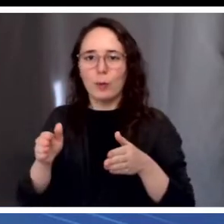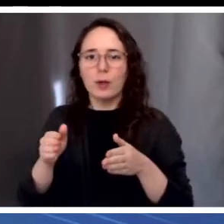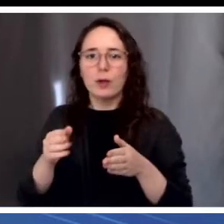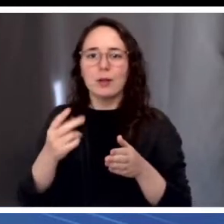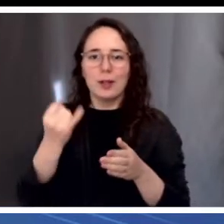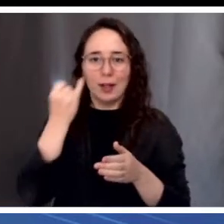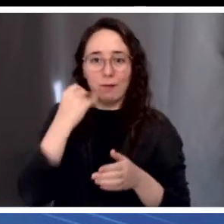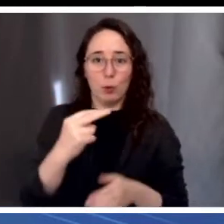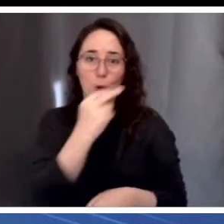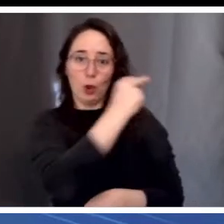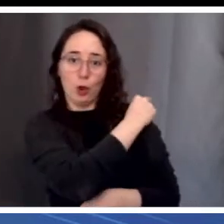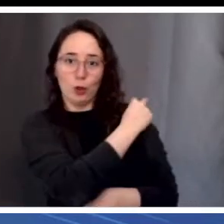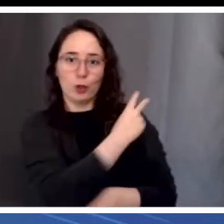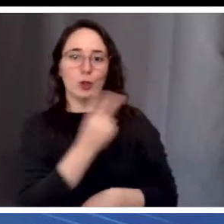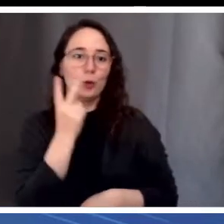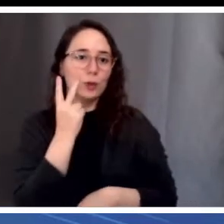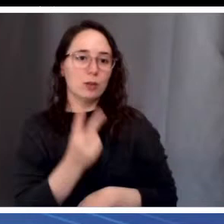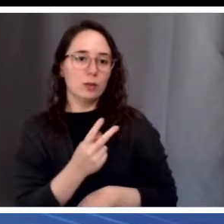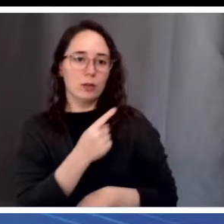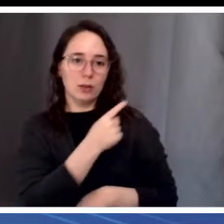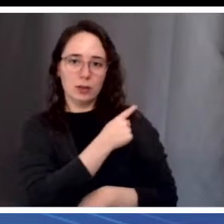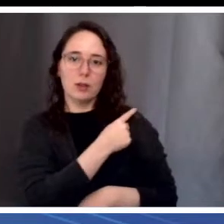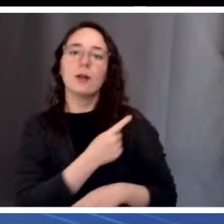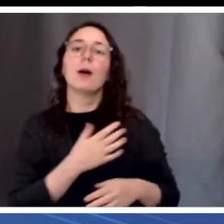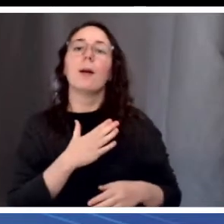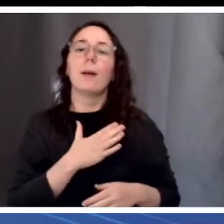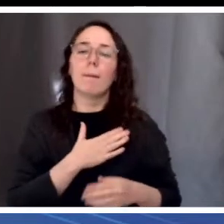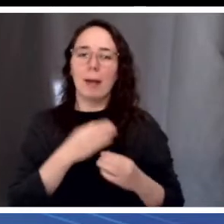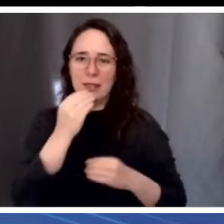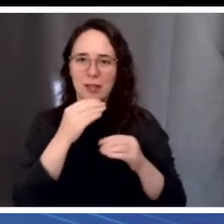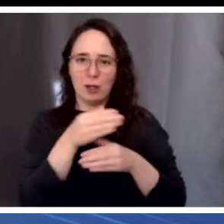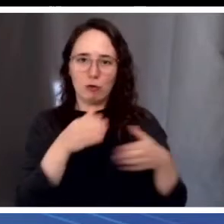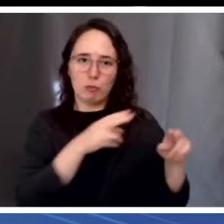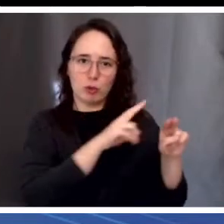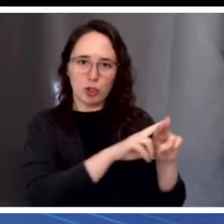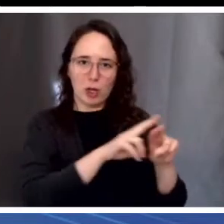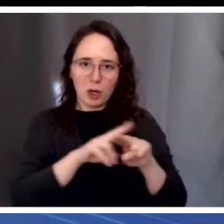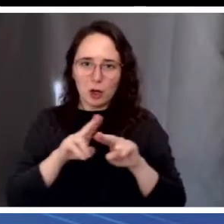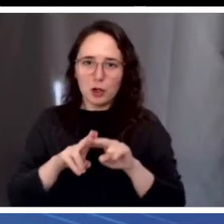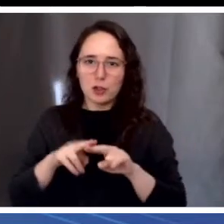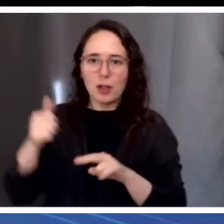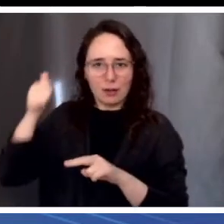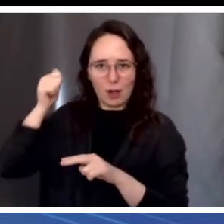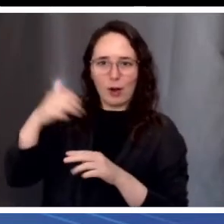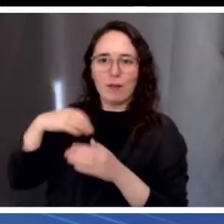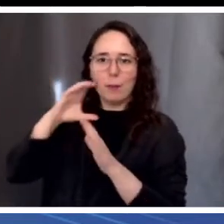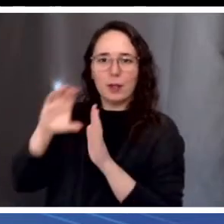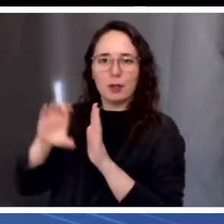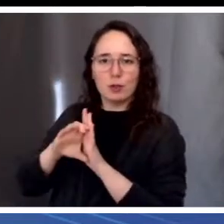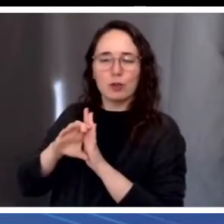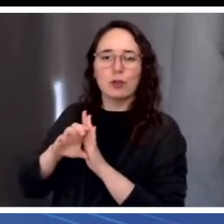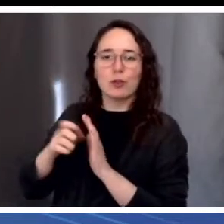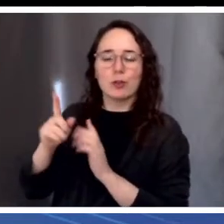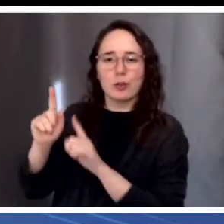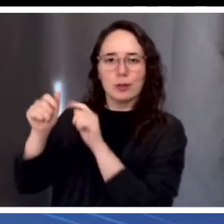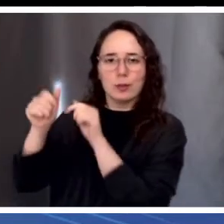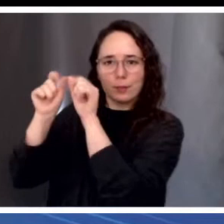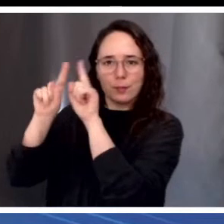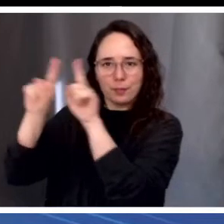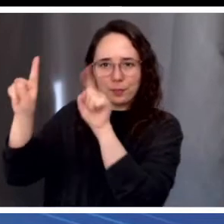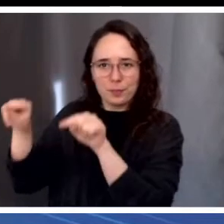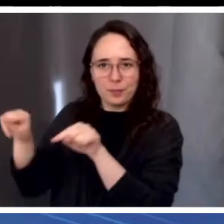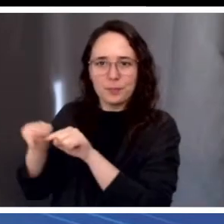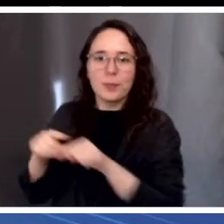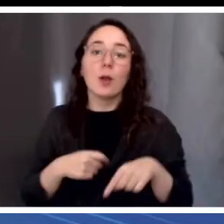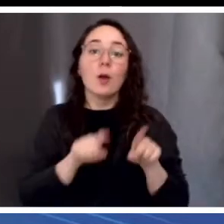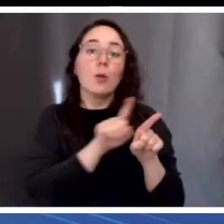in the back and kind of a weird picture, hand-drawn picture over my left shoulder here. And we have an interpreter box